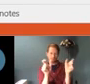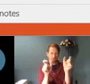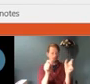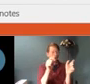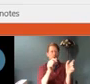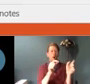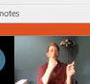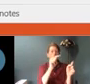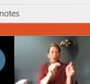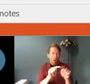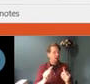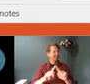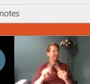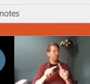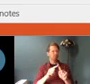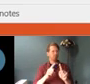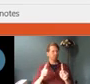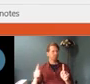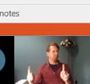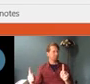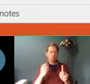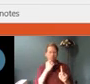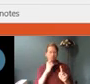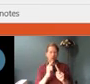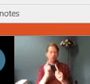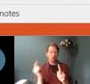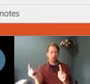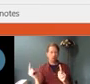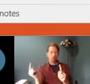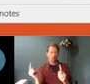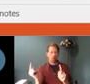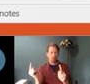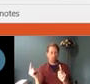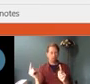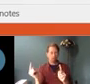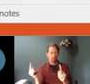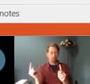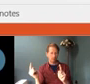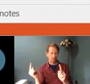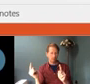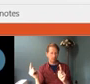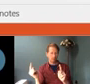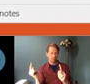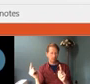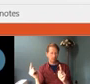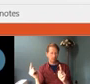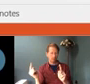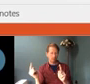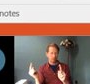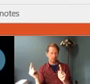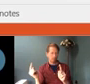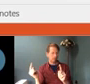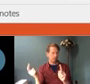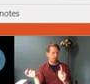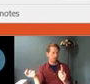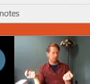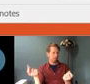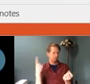different. What is noted here is a SNP right next to, in the flanking region of the STR